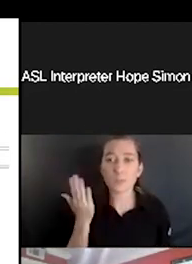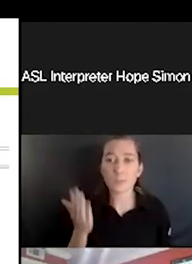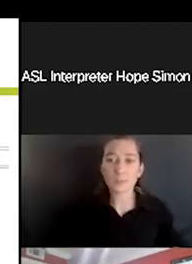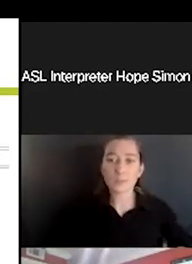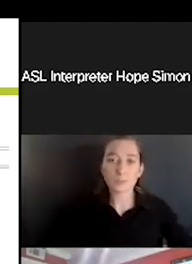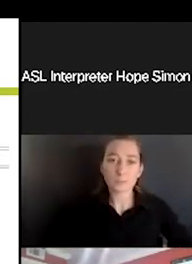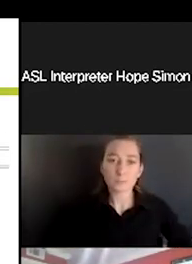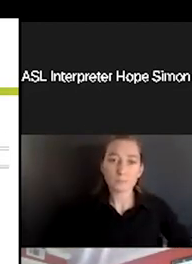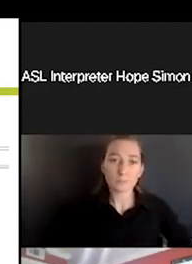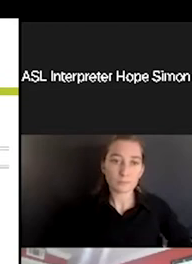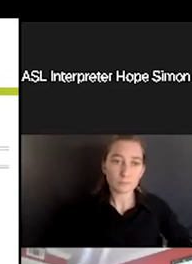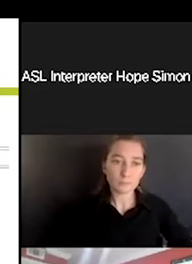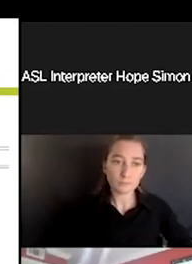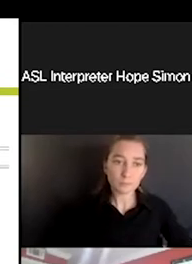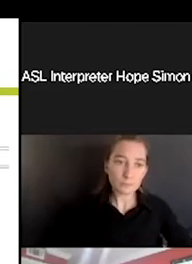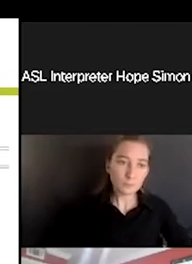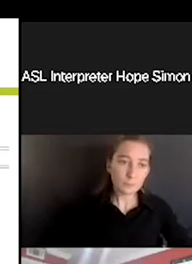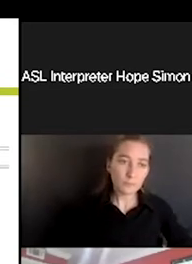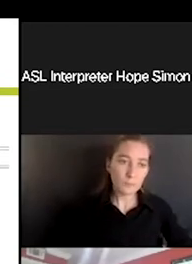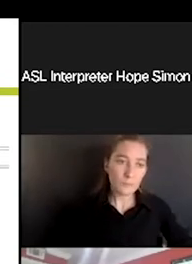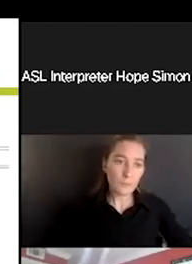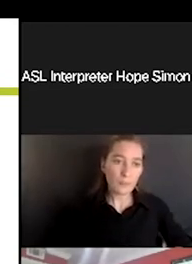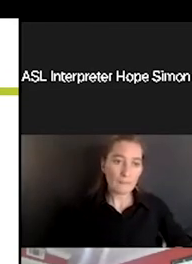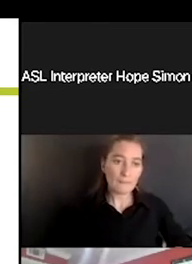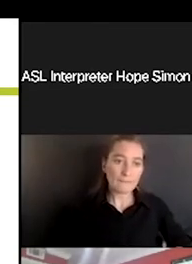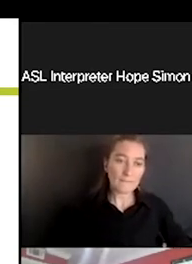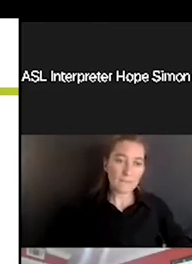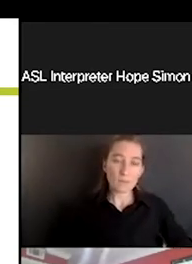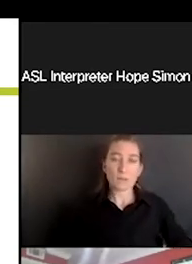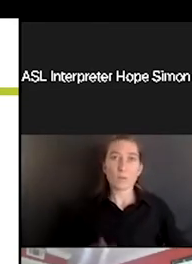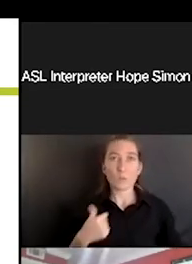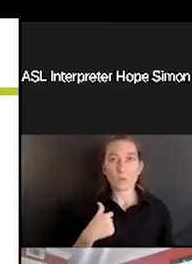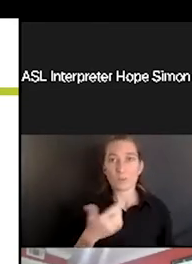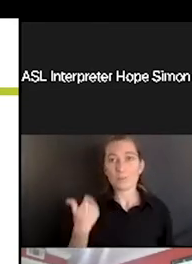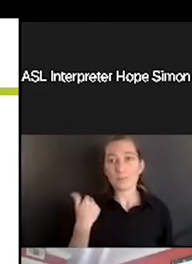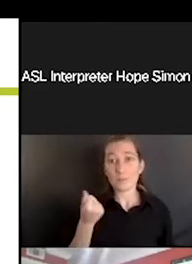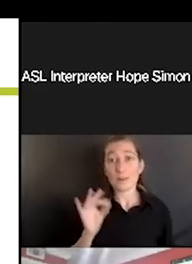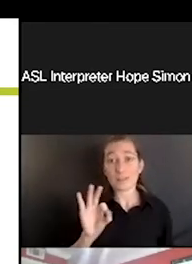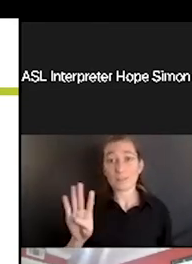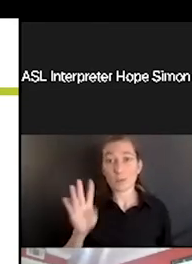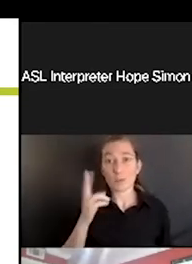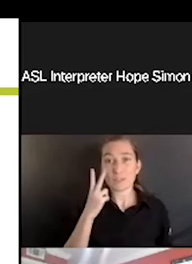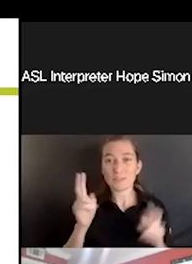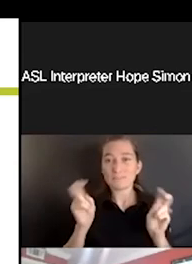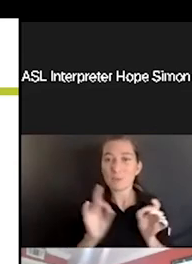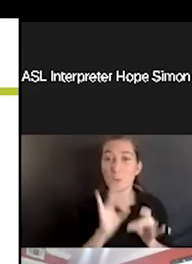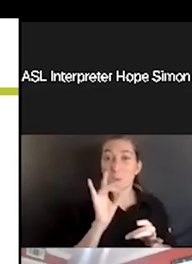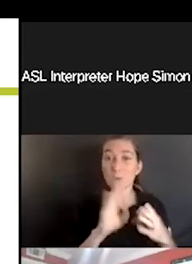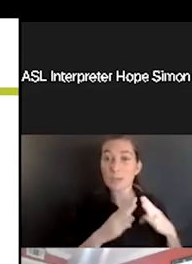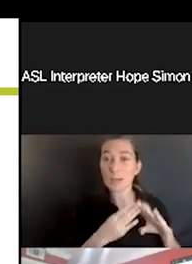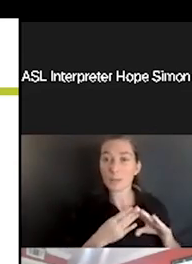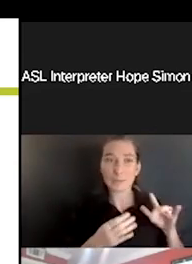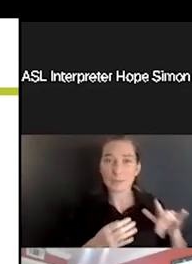neighborhoods and they were basically like ghost towns. You know, more on big picture community,